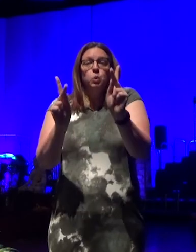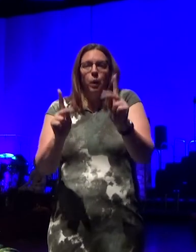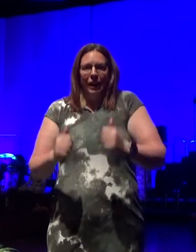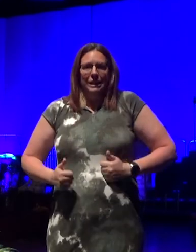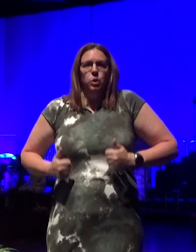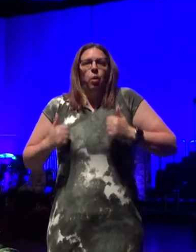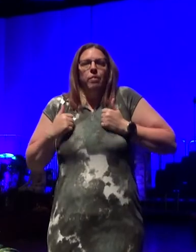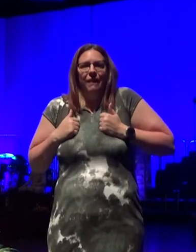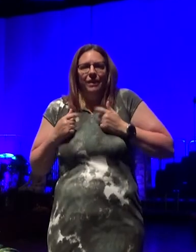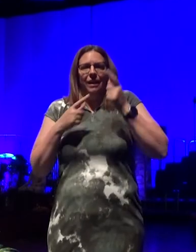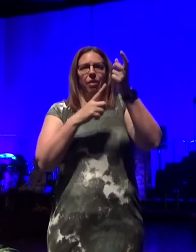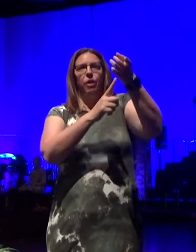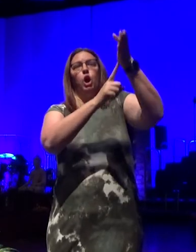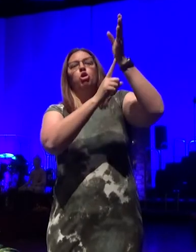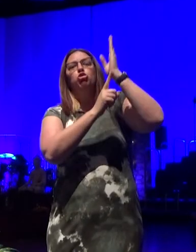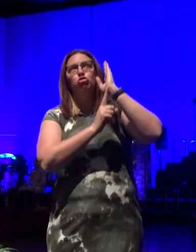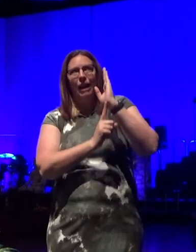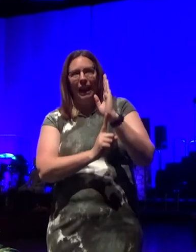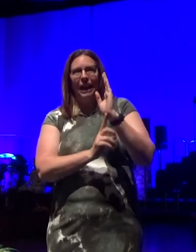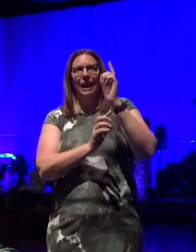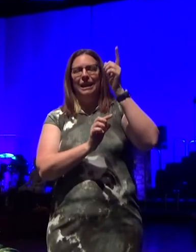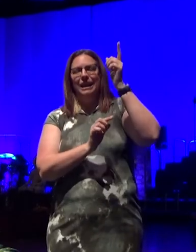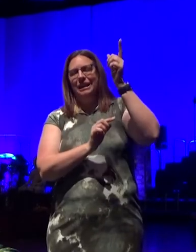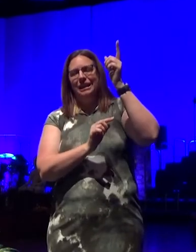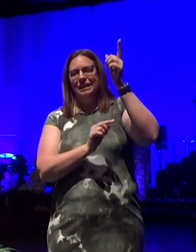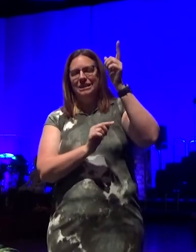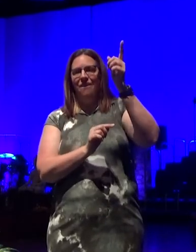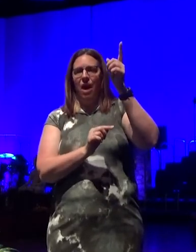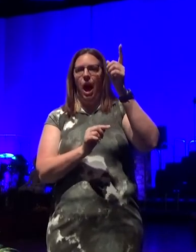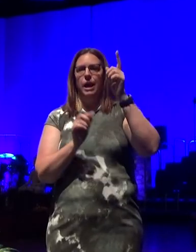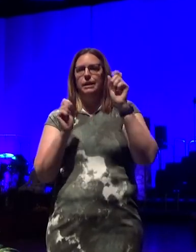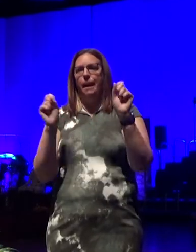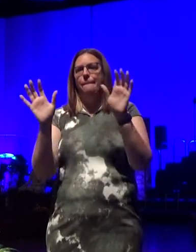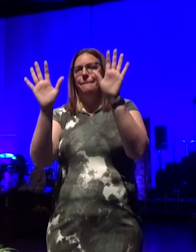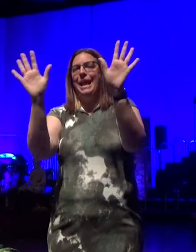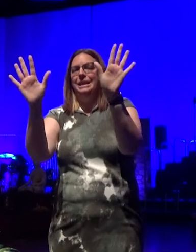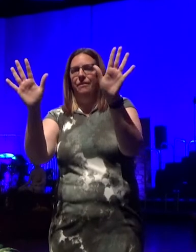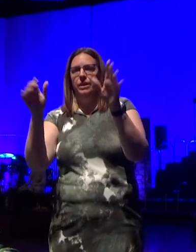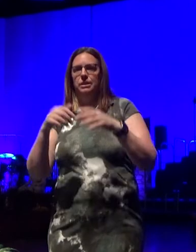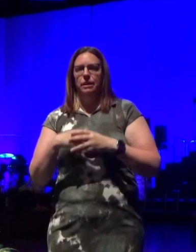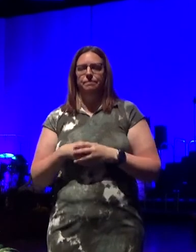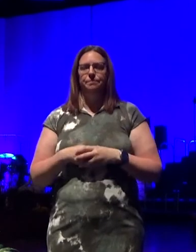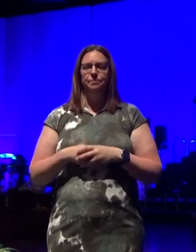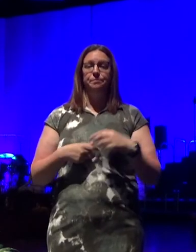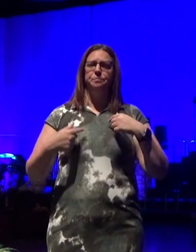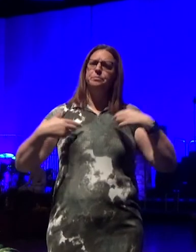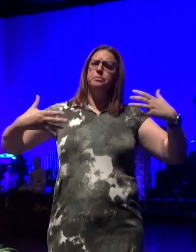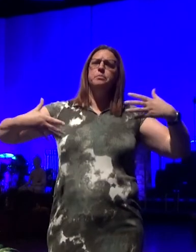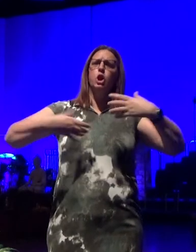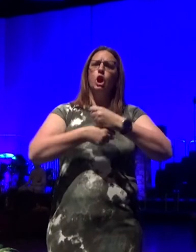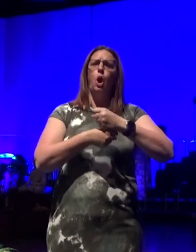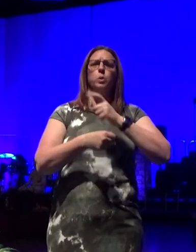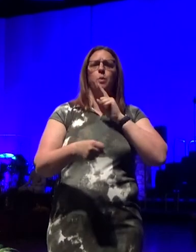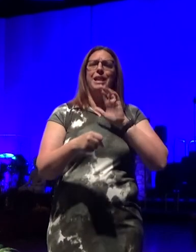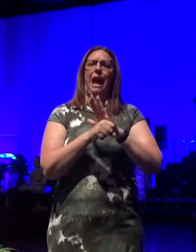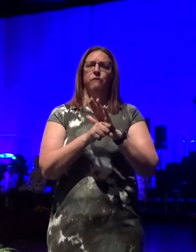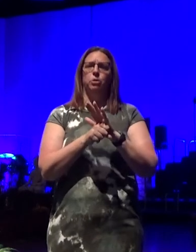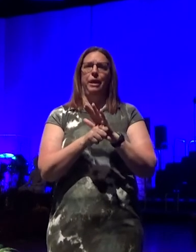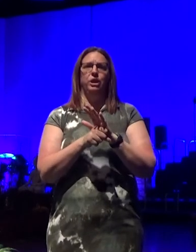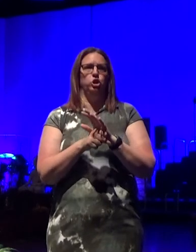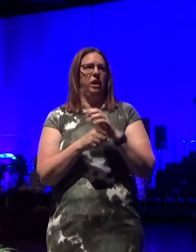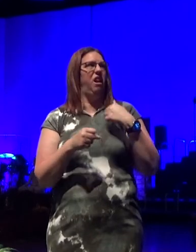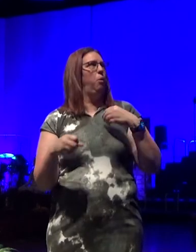magnificence. I want to close today with an affirmation. I'm going to put it on the screen. If we're up for it, we can all claim and affirm it